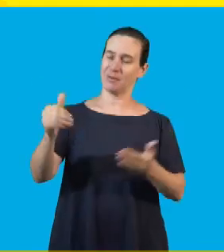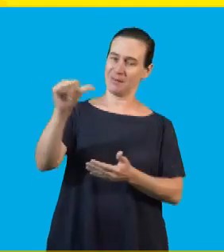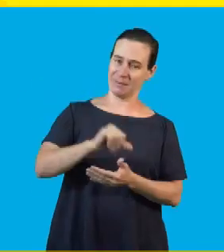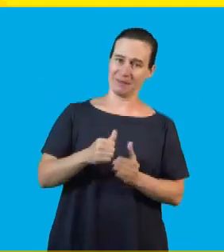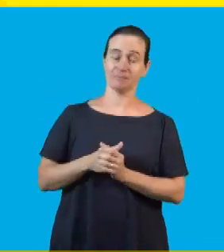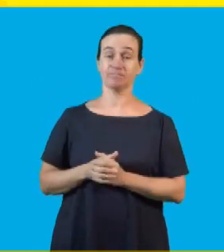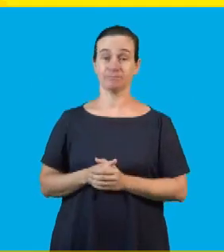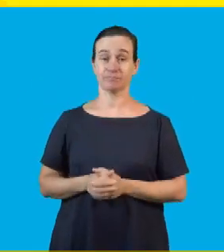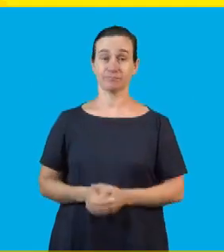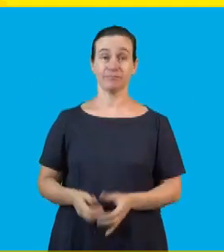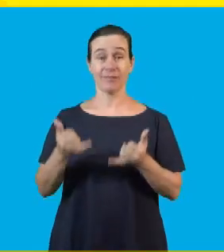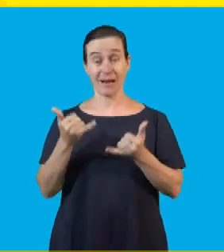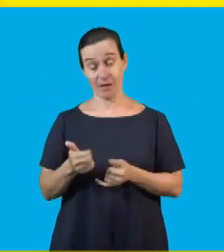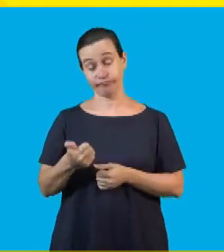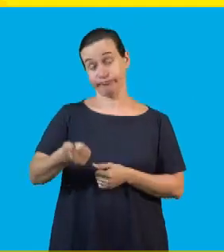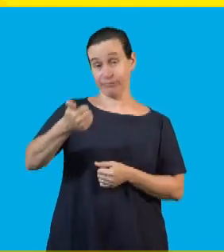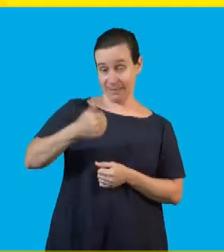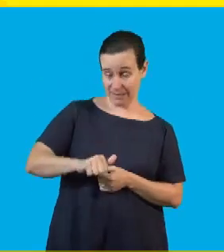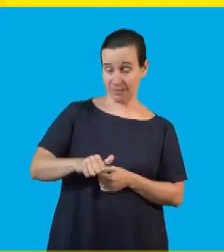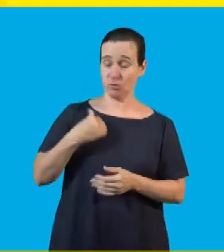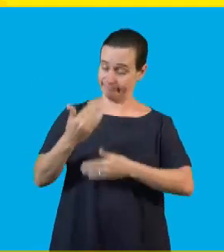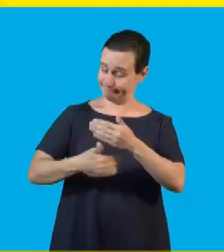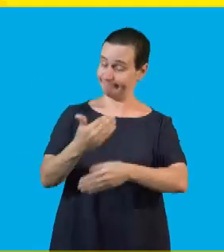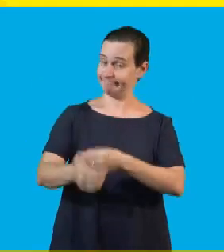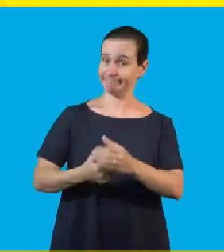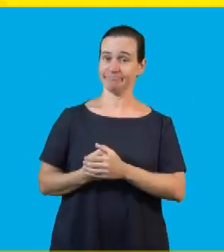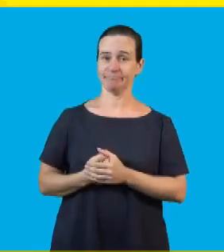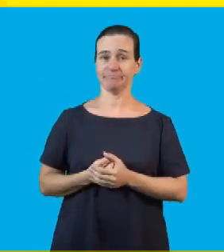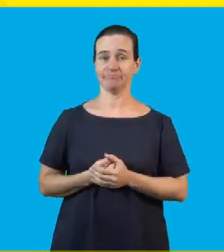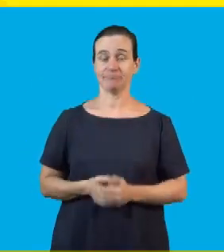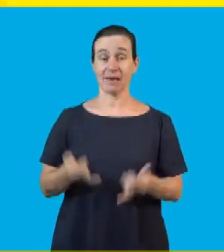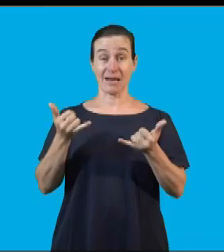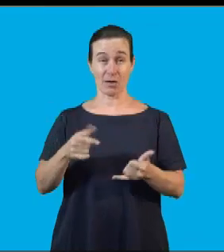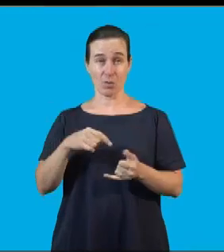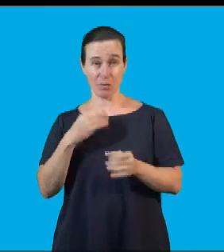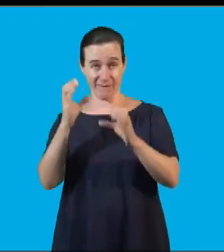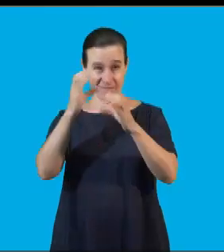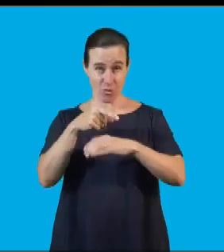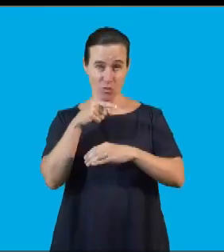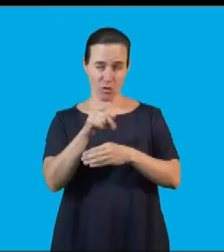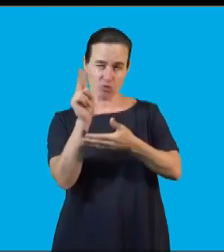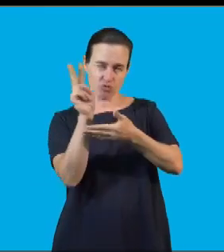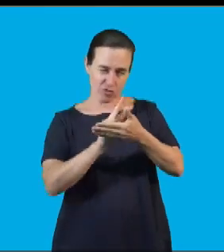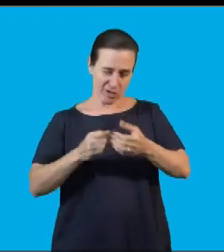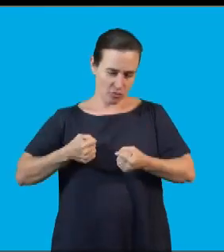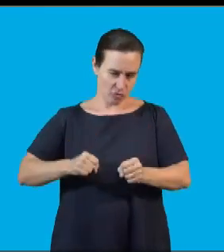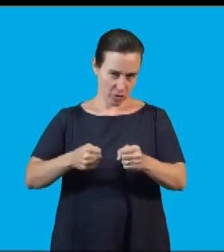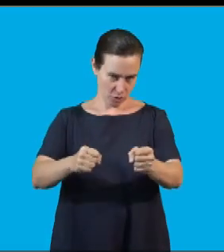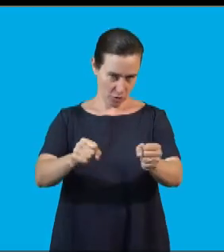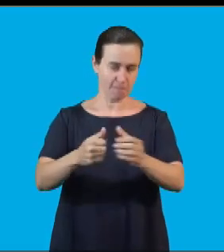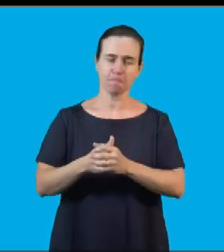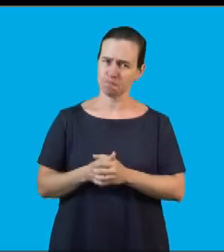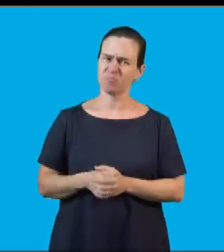Welcome back, Grade 12s. Let's jump into the next part of our lesson. Now we are going to focus on reading